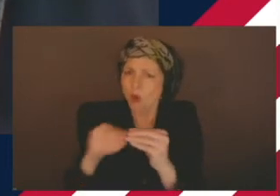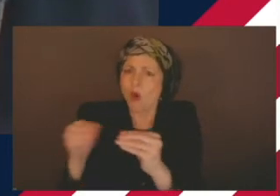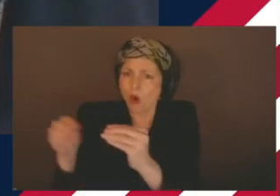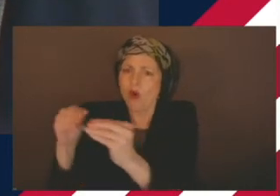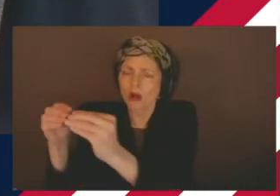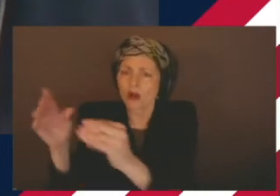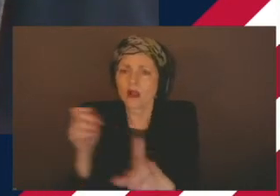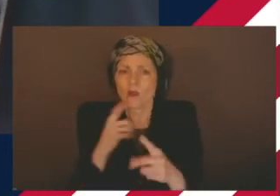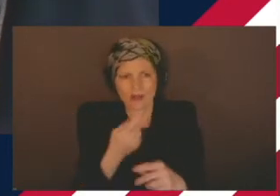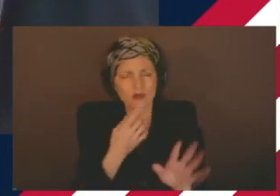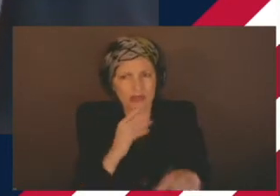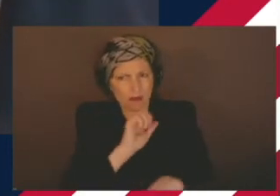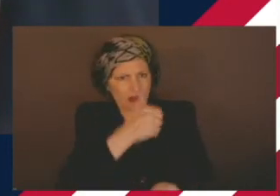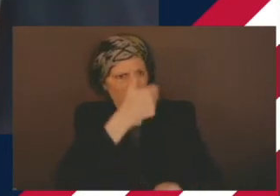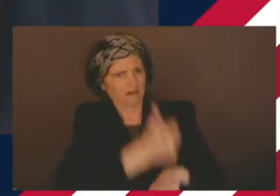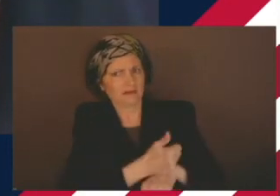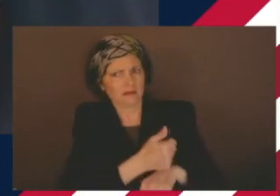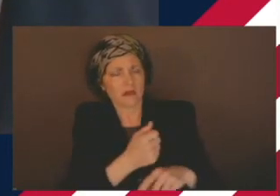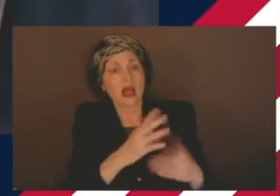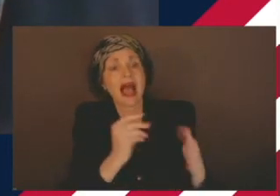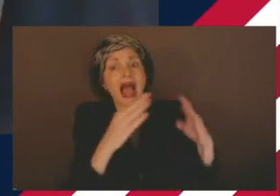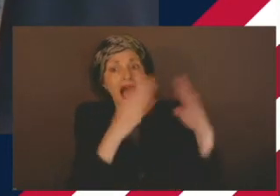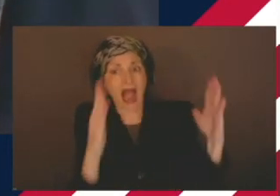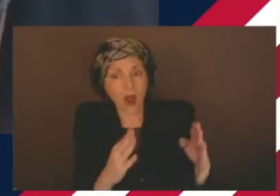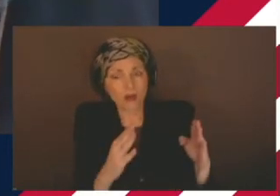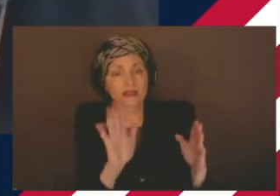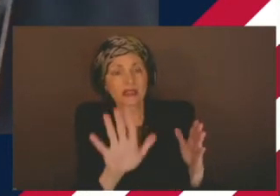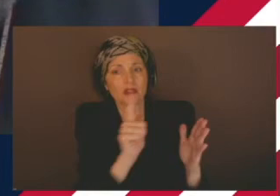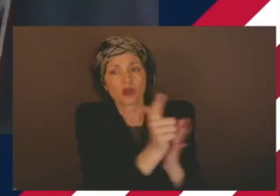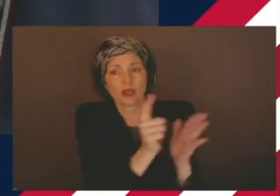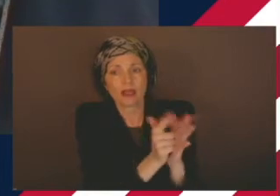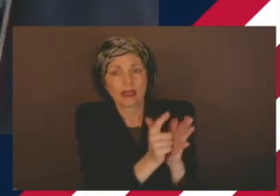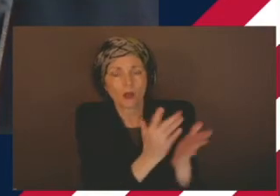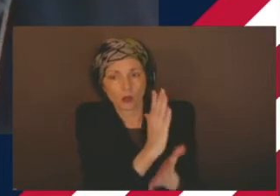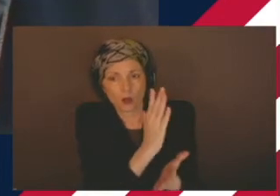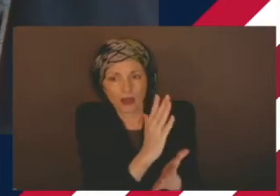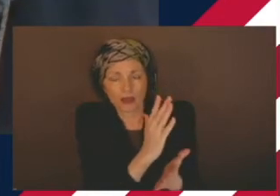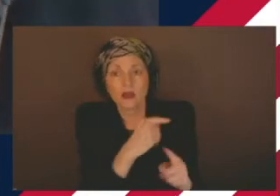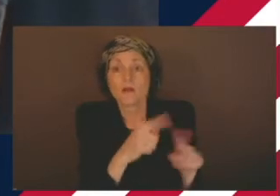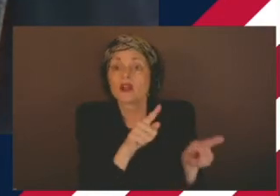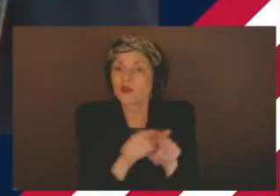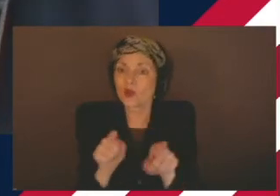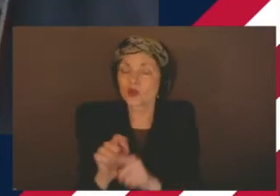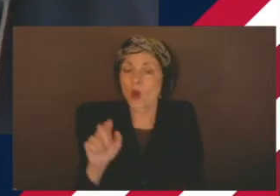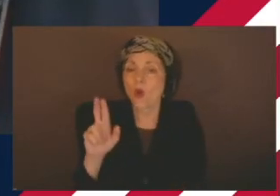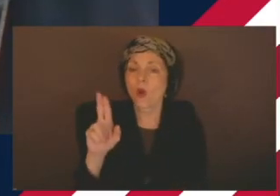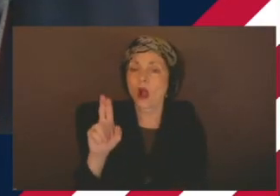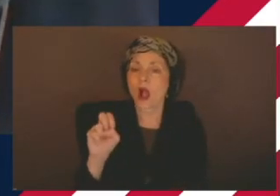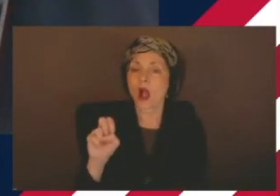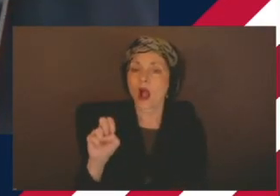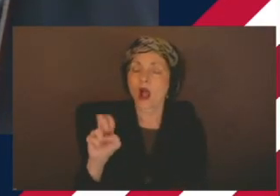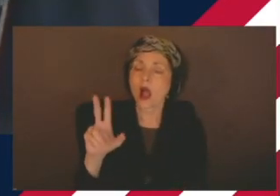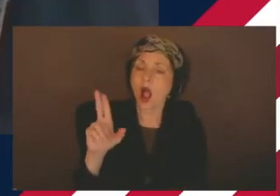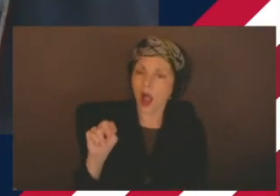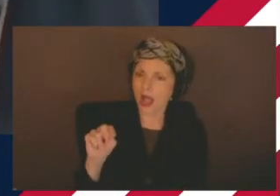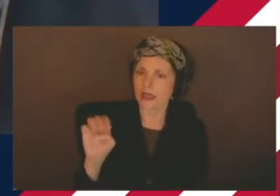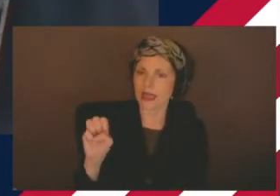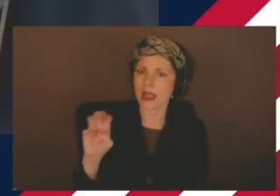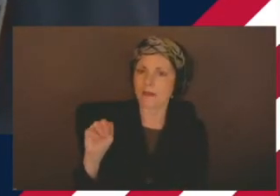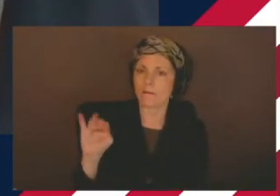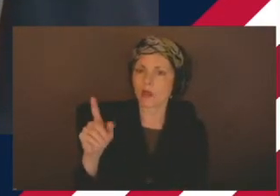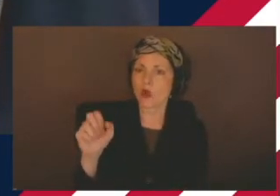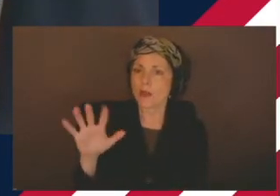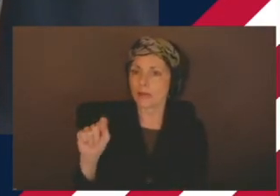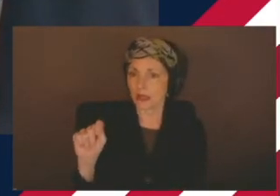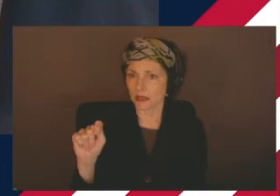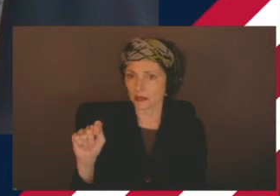right. But we also must update the unemployment measure and expand employment coverage. We must repeal the Trump tax